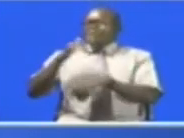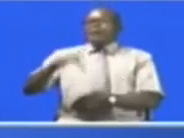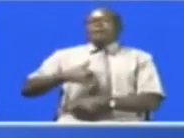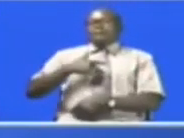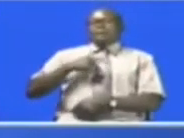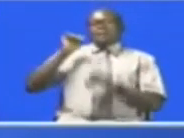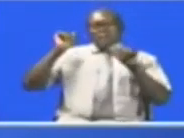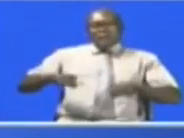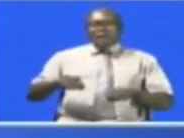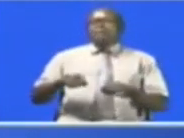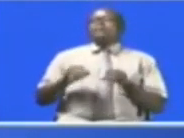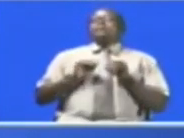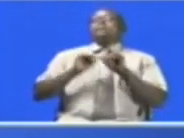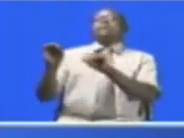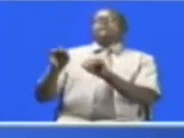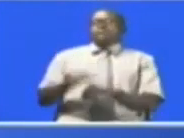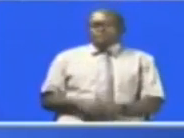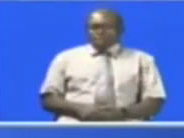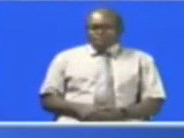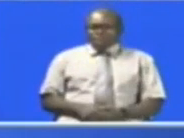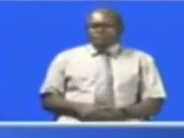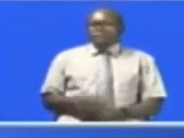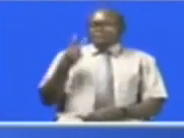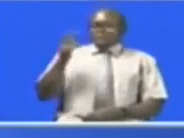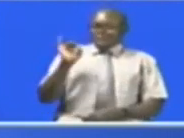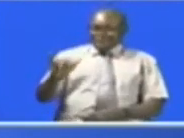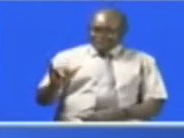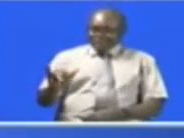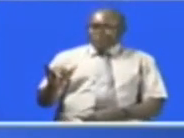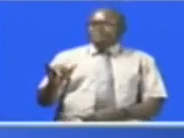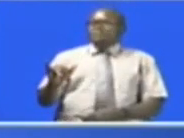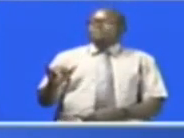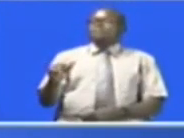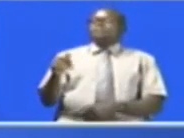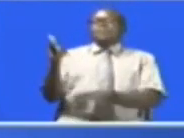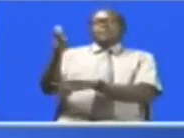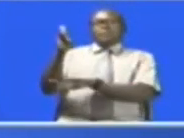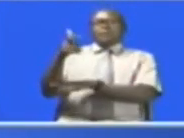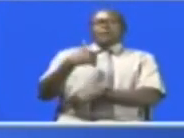I feel that now I can move. Well, that's amazing. And if you can see that, the clip,